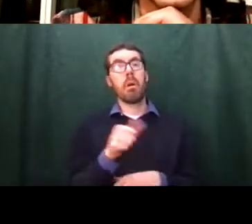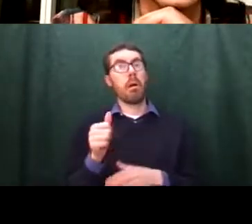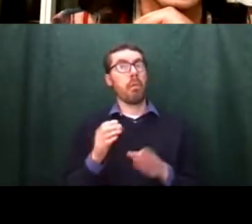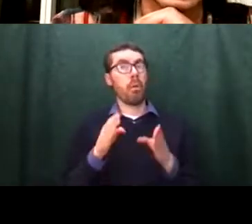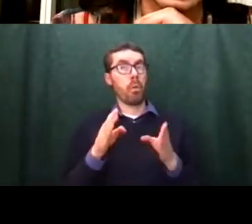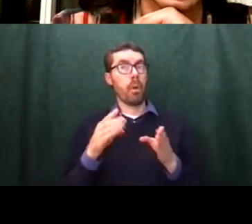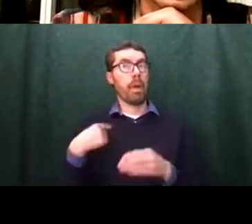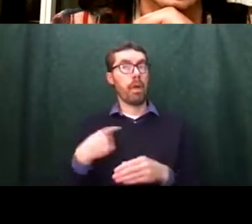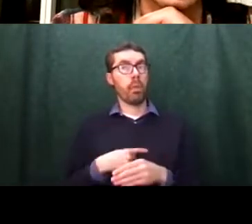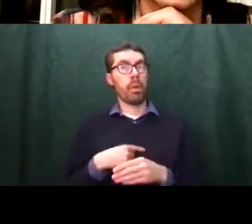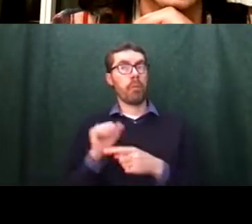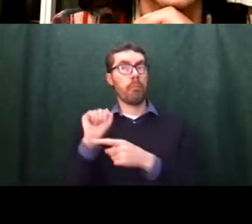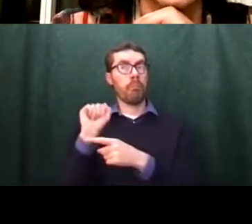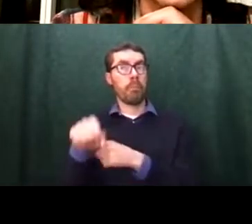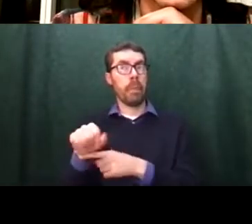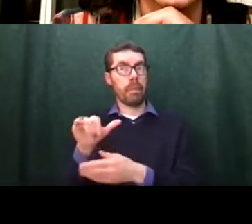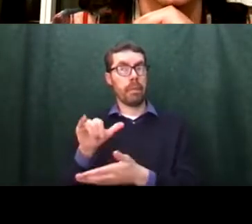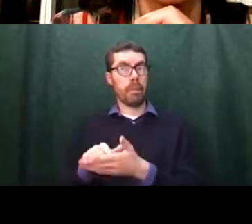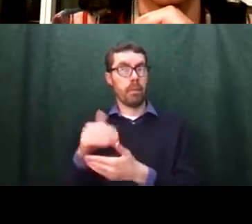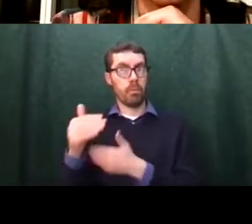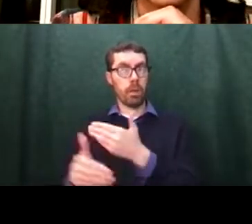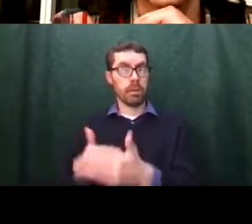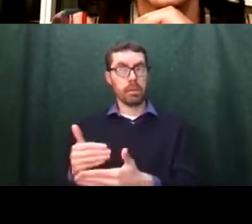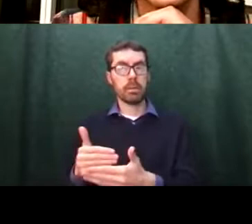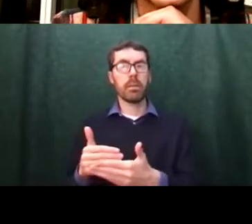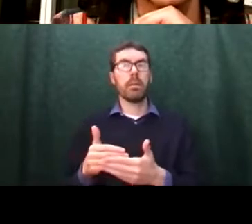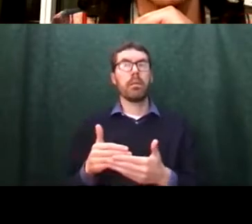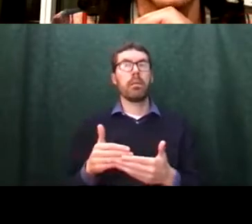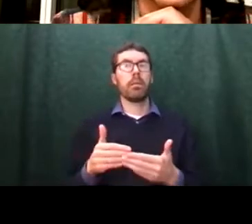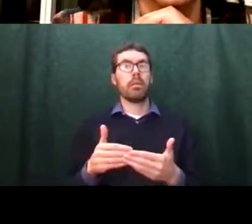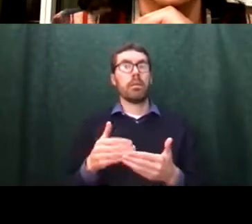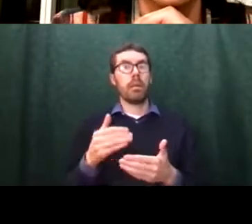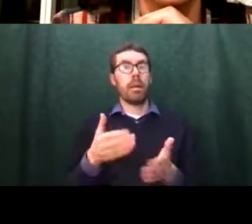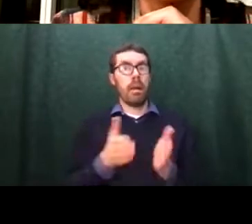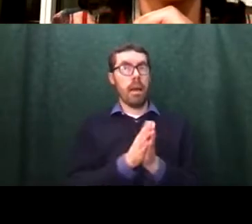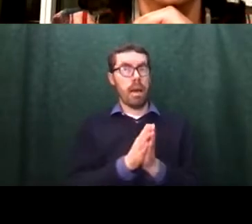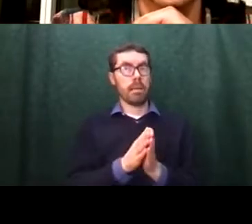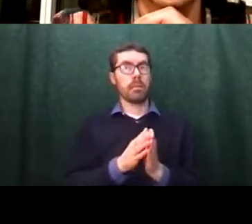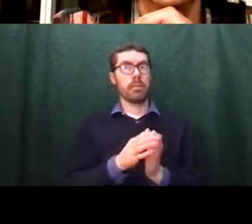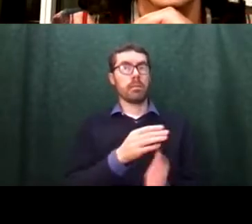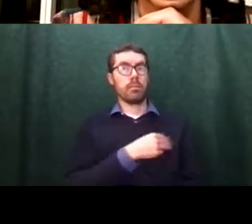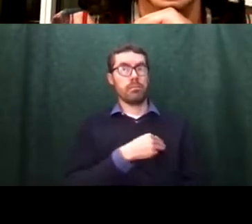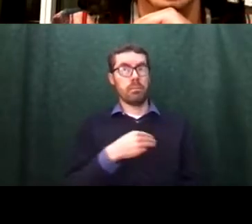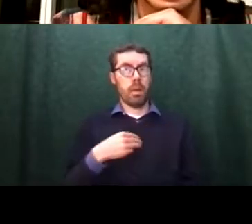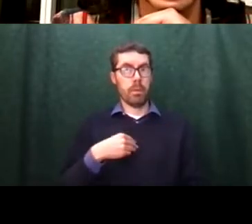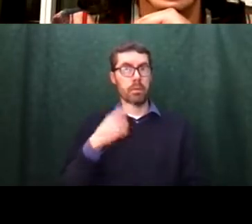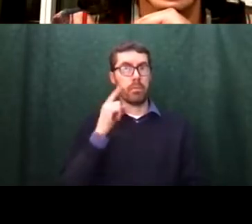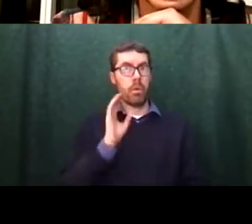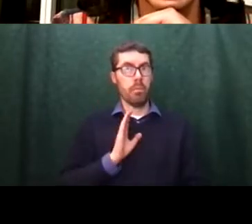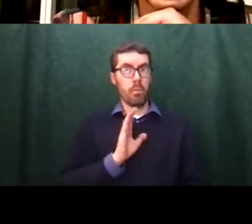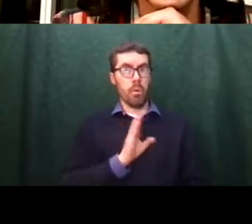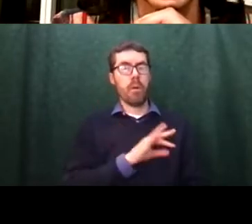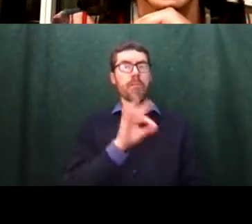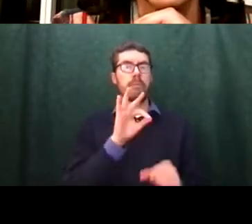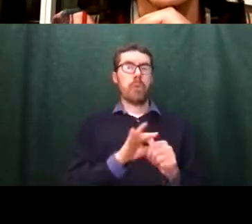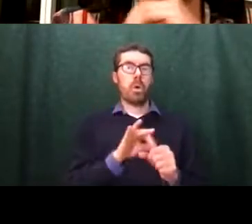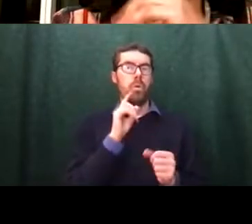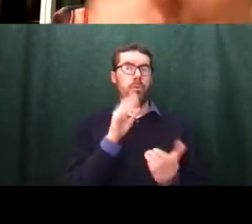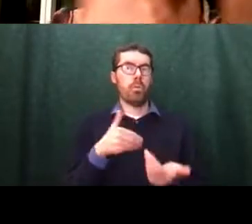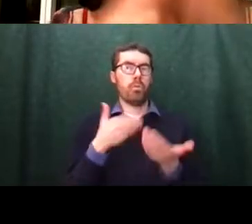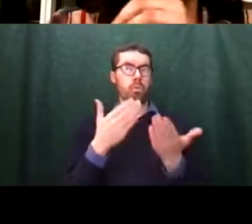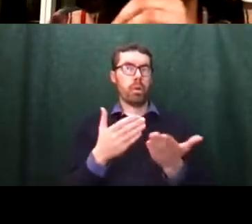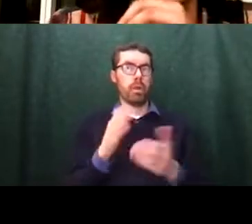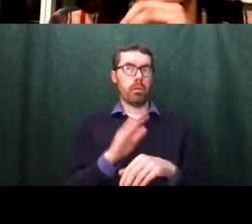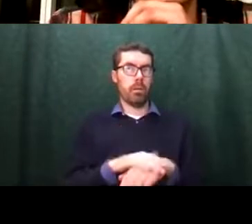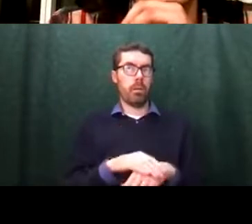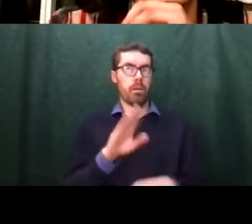through that is to have the board, members of the board vote on bringing it to the ballot and referring